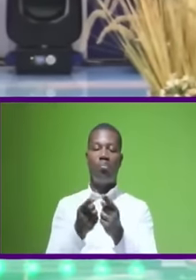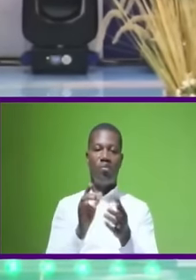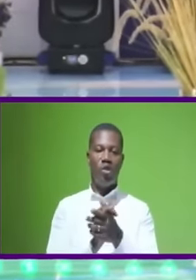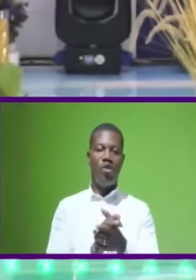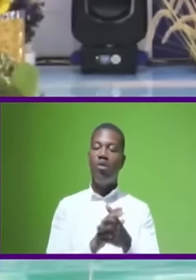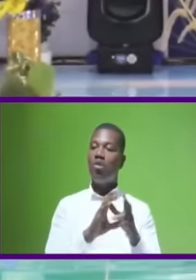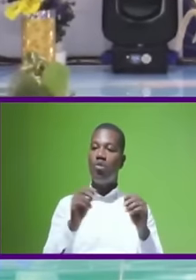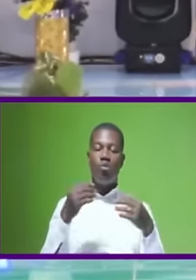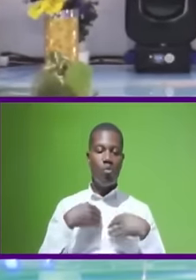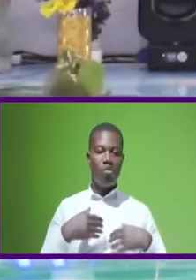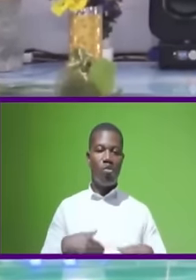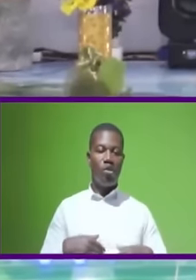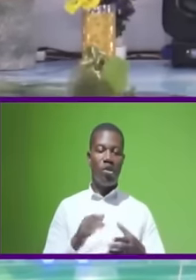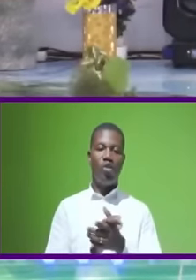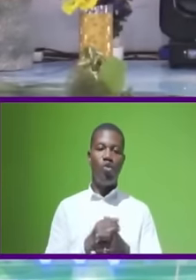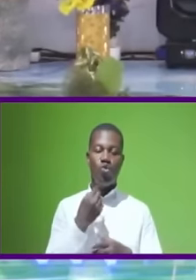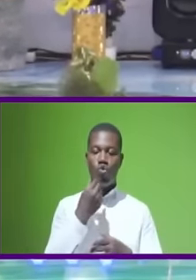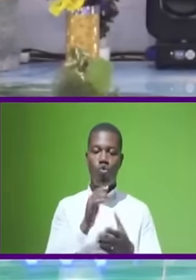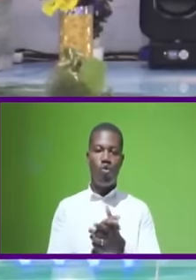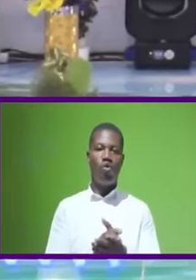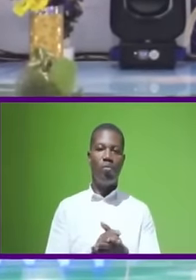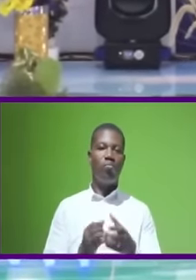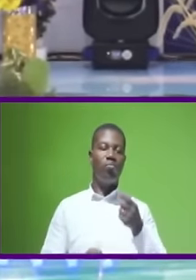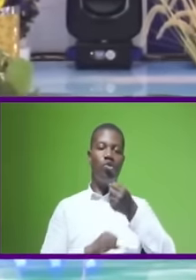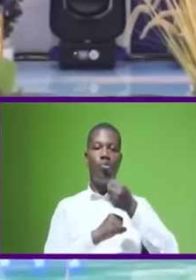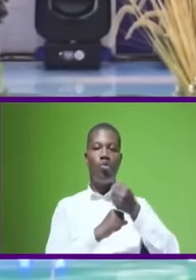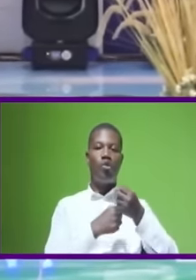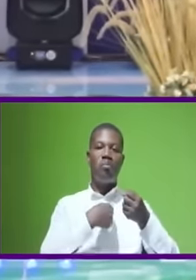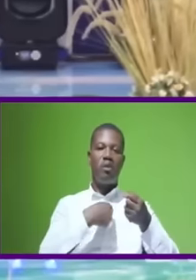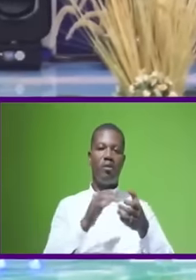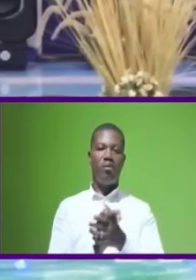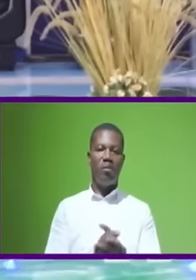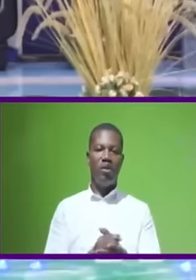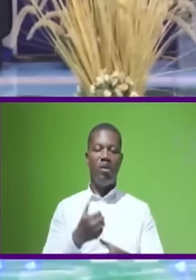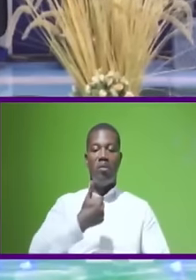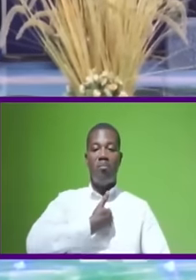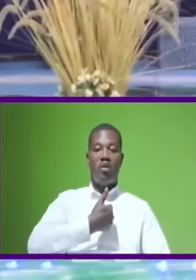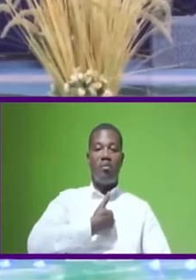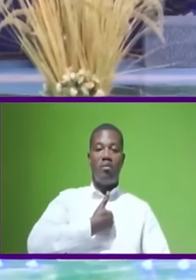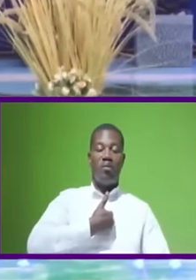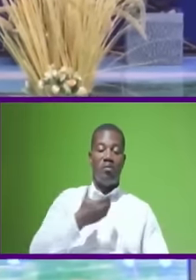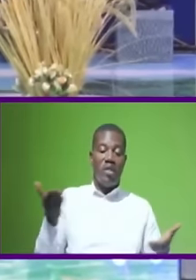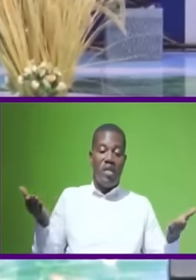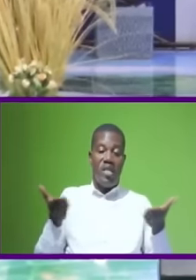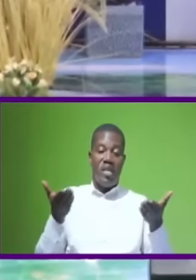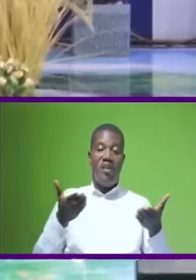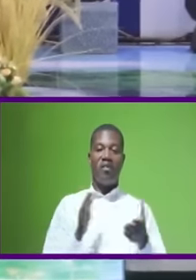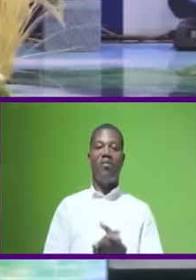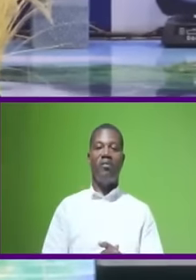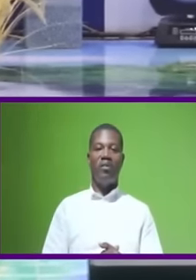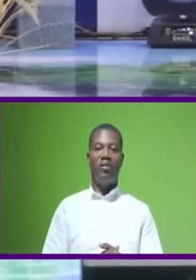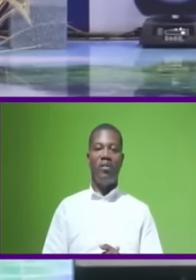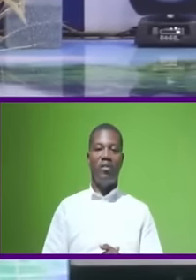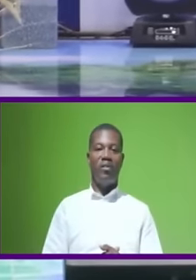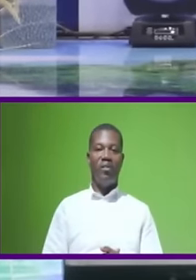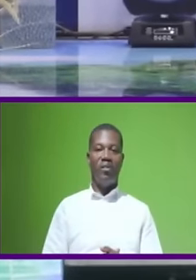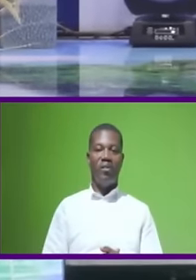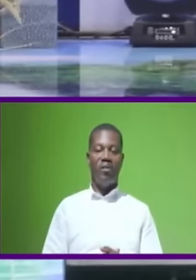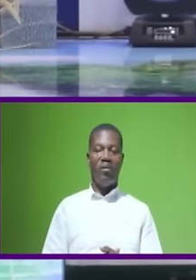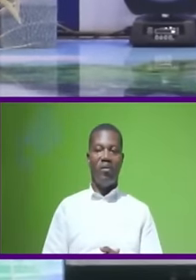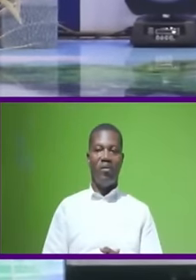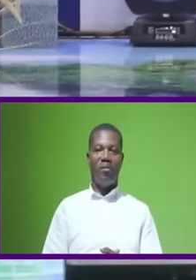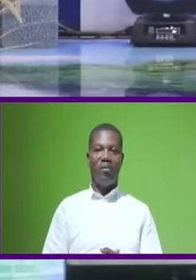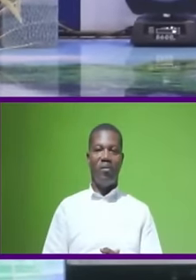ni who sponsor me. There's no one who sponsors me. Me amini. I am. And this is Kai.